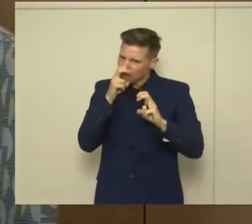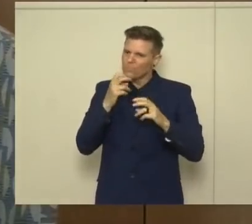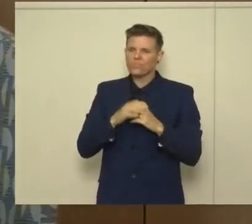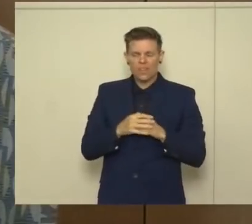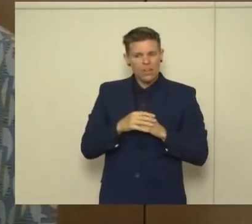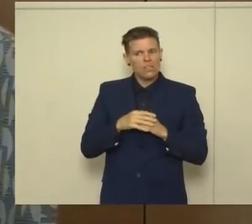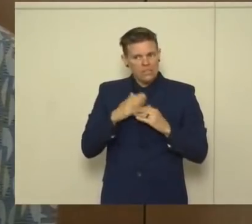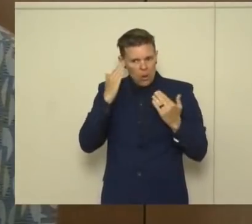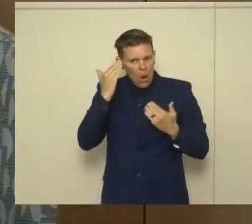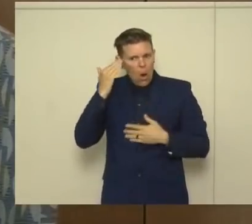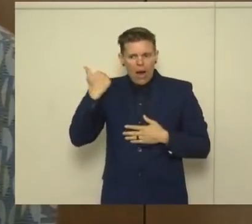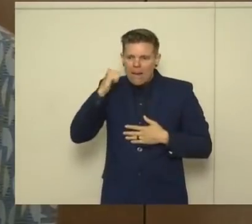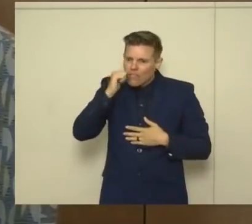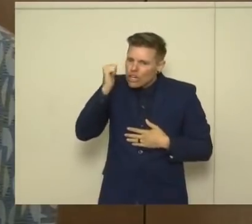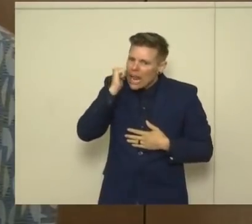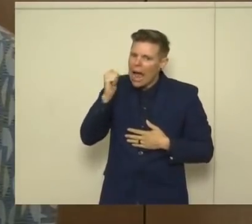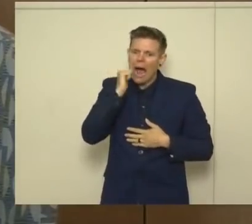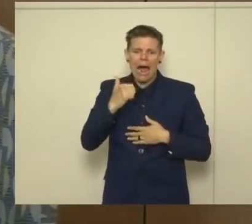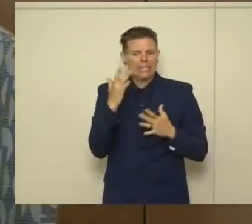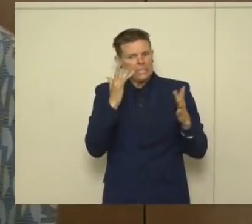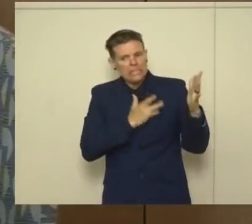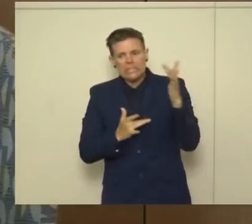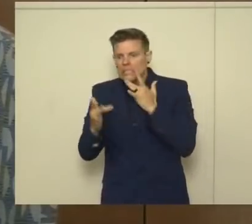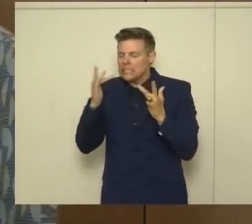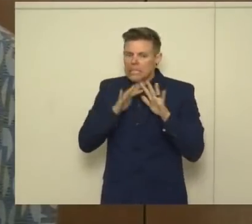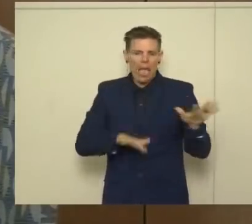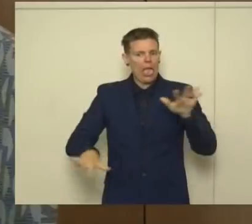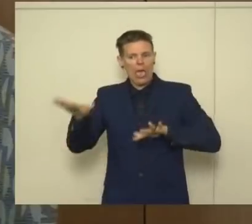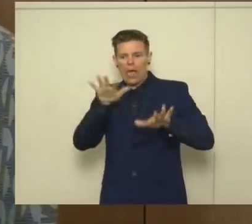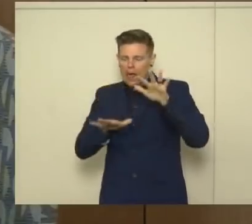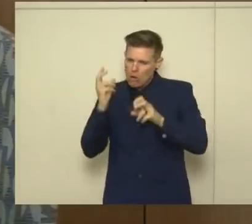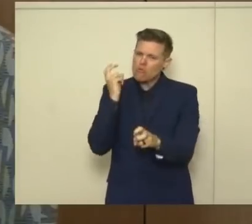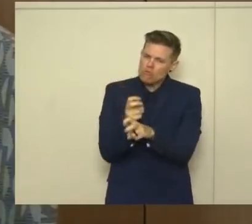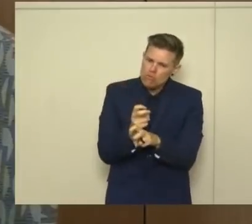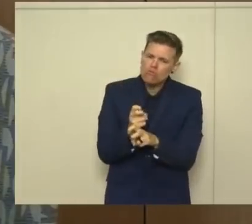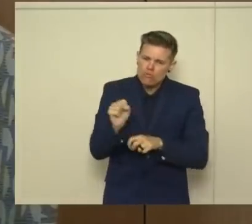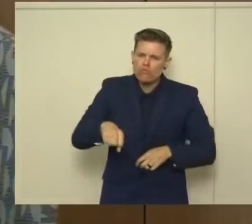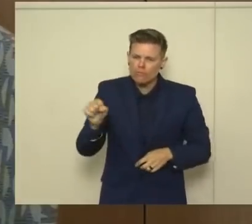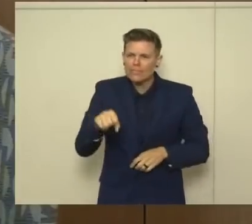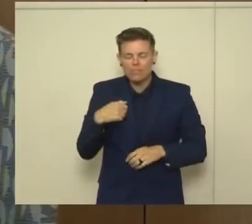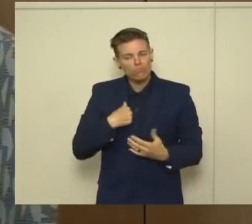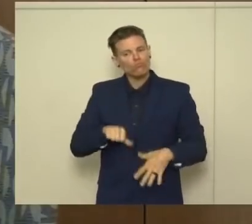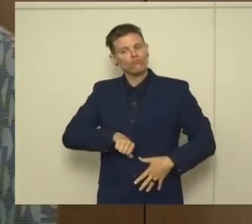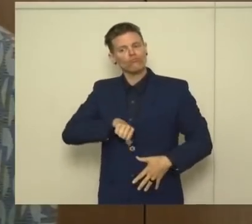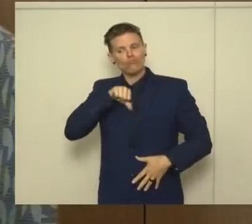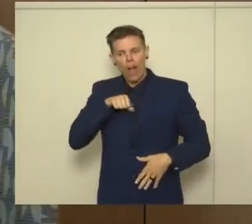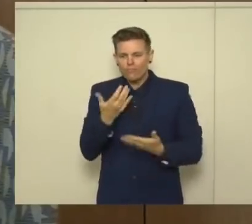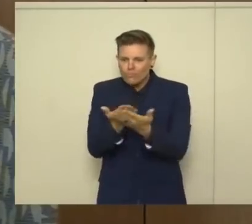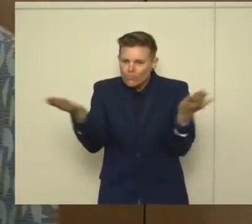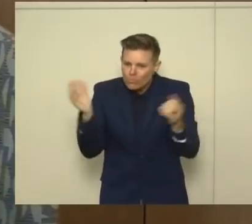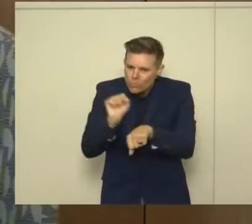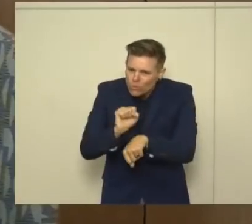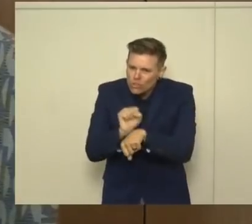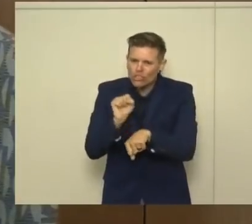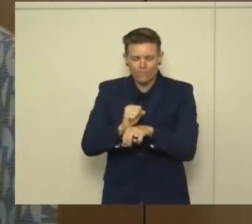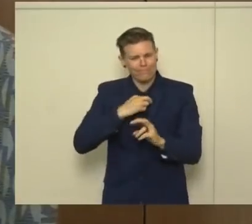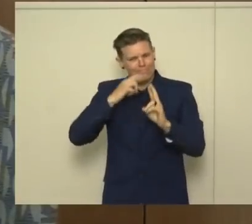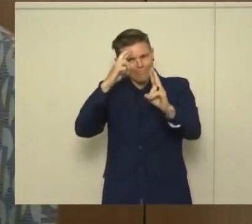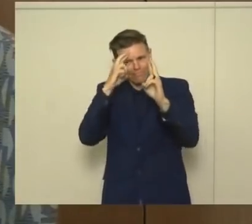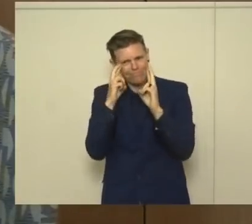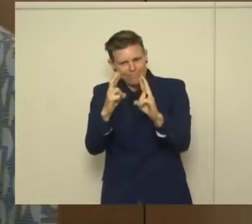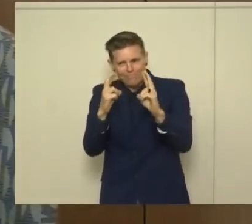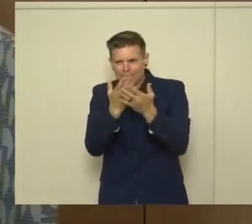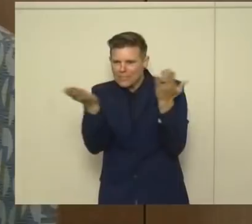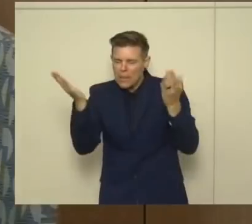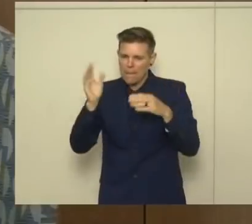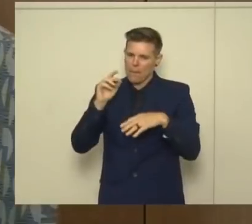this pandemic. I'm incredibly honored and proud of your work. You are saving lives. You are